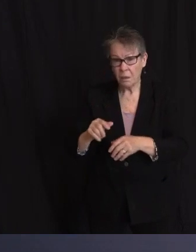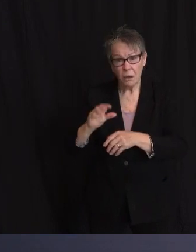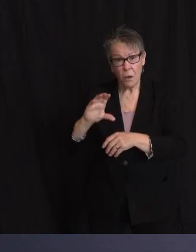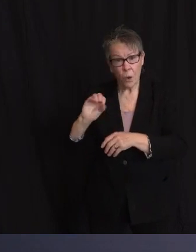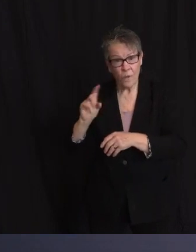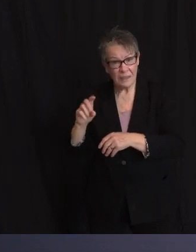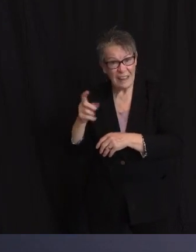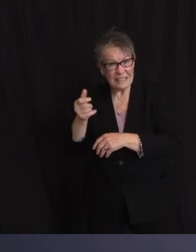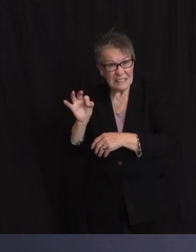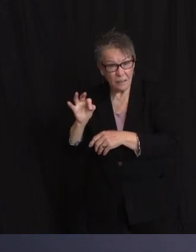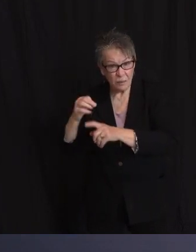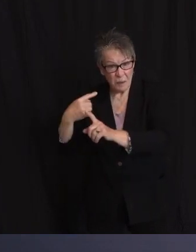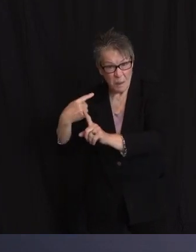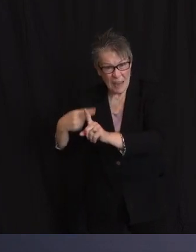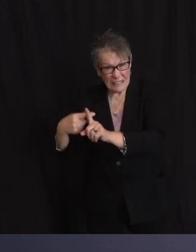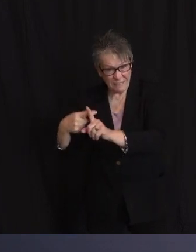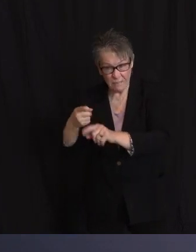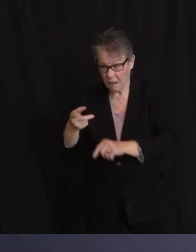CMS.